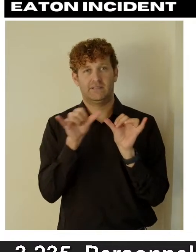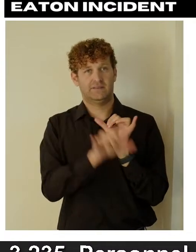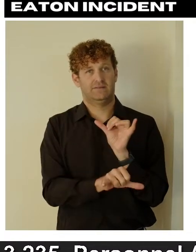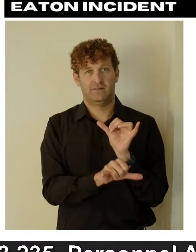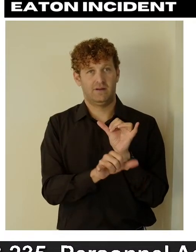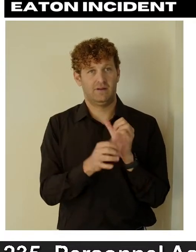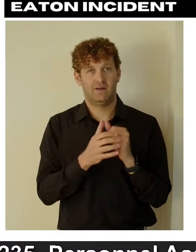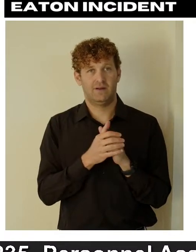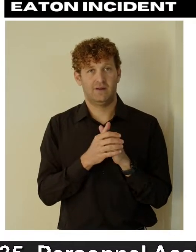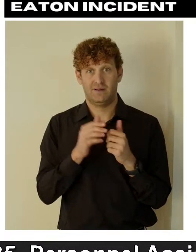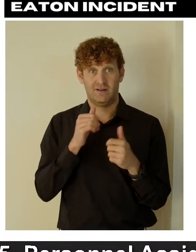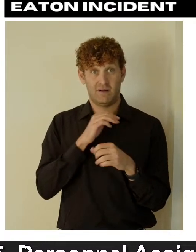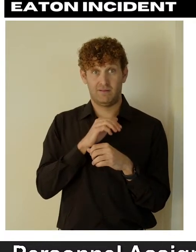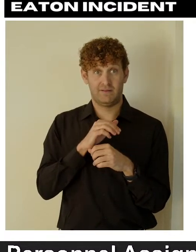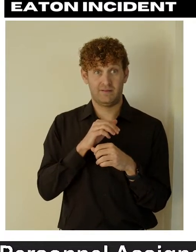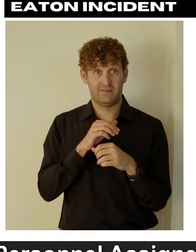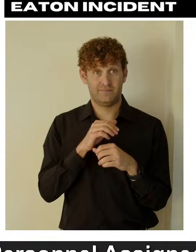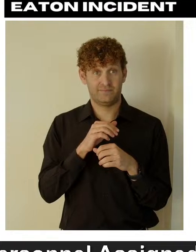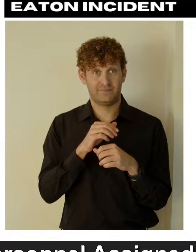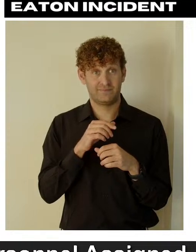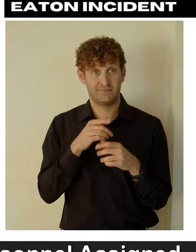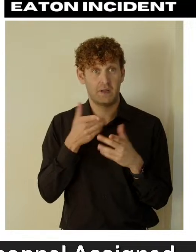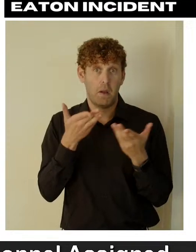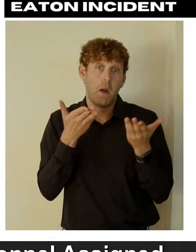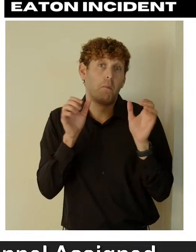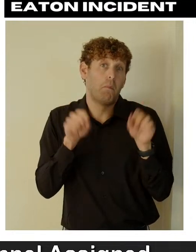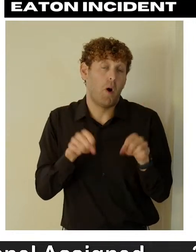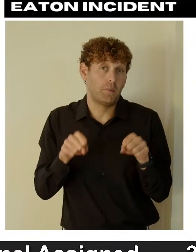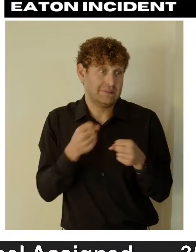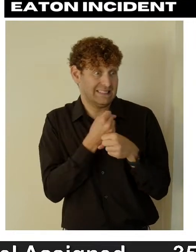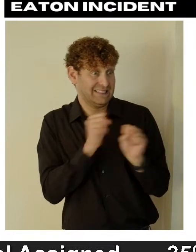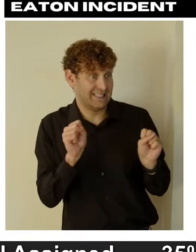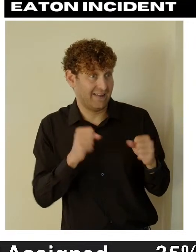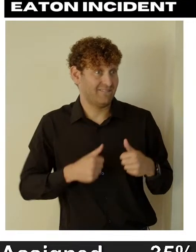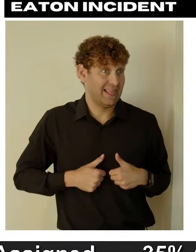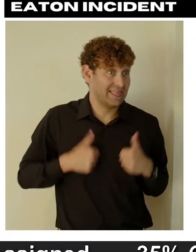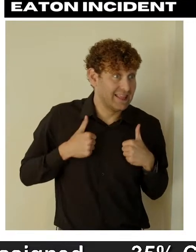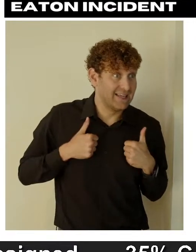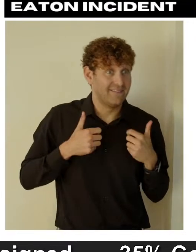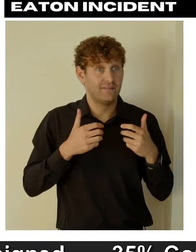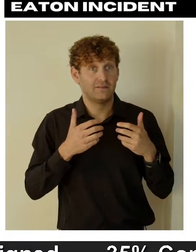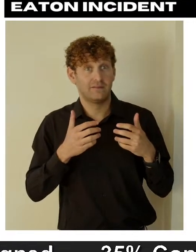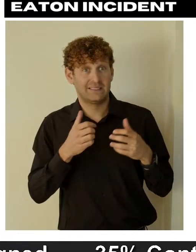clearly currently a do not drink water order that includes do not bathe.